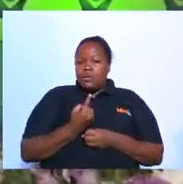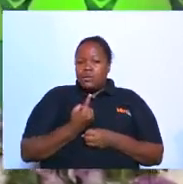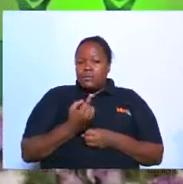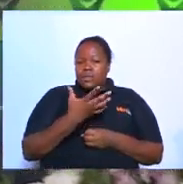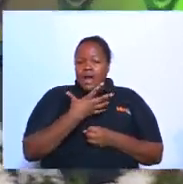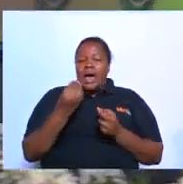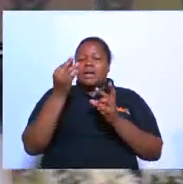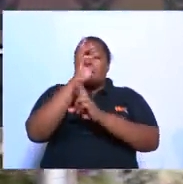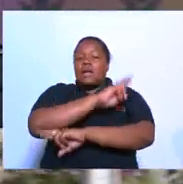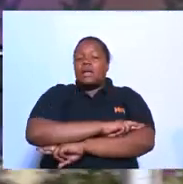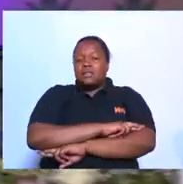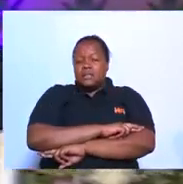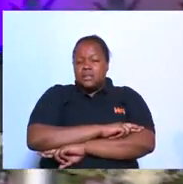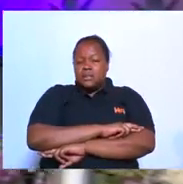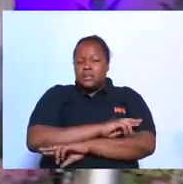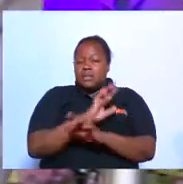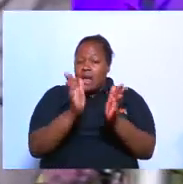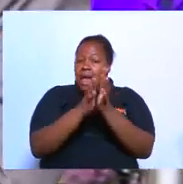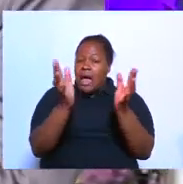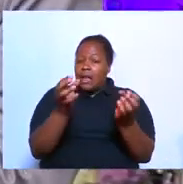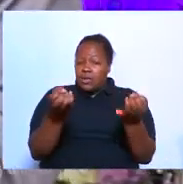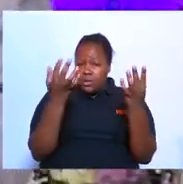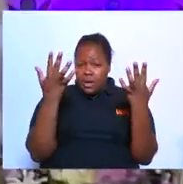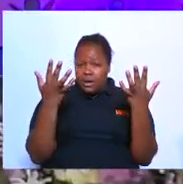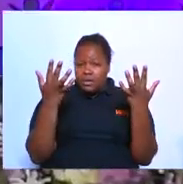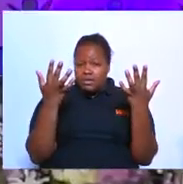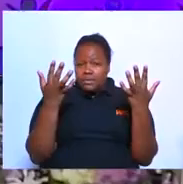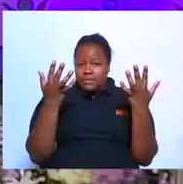and rest Hallelujah